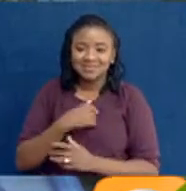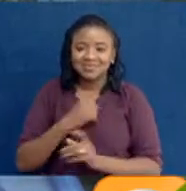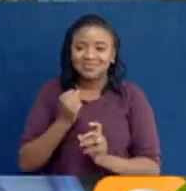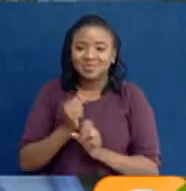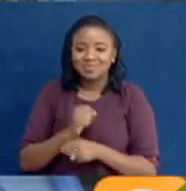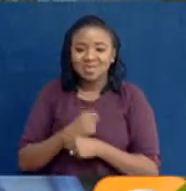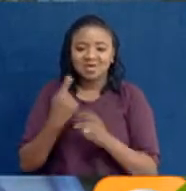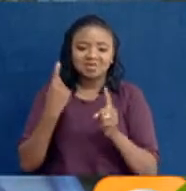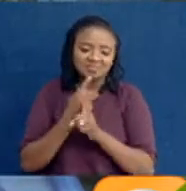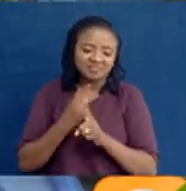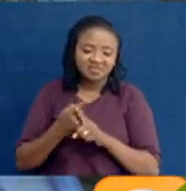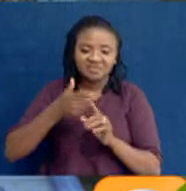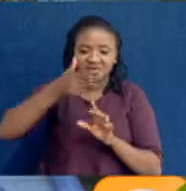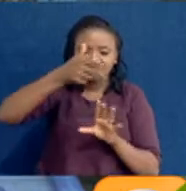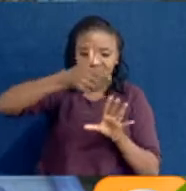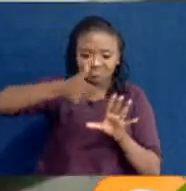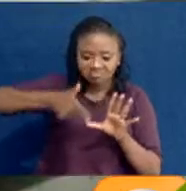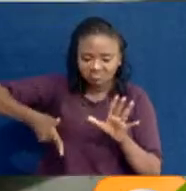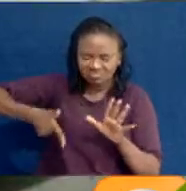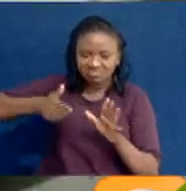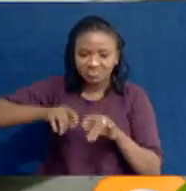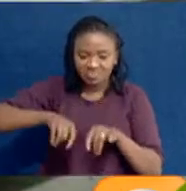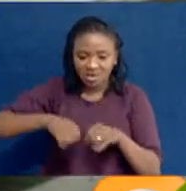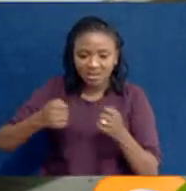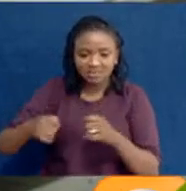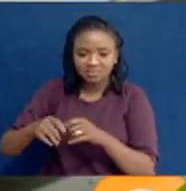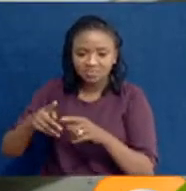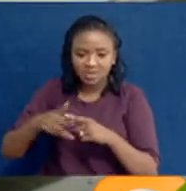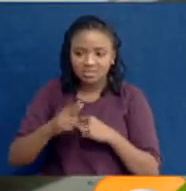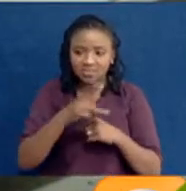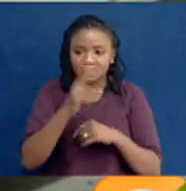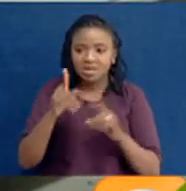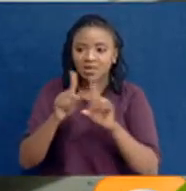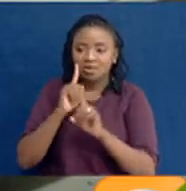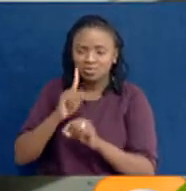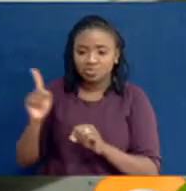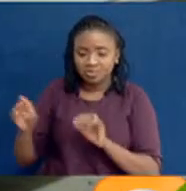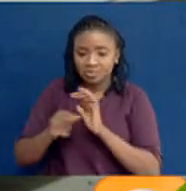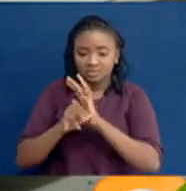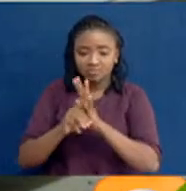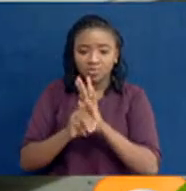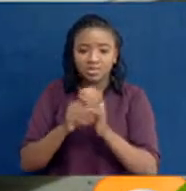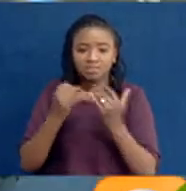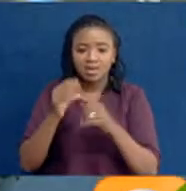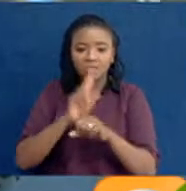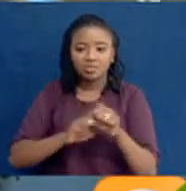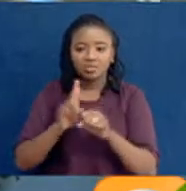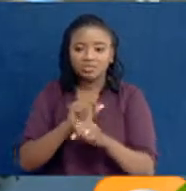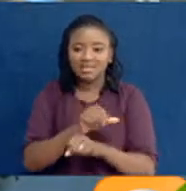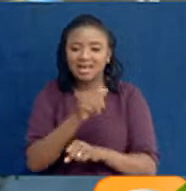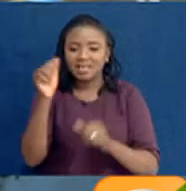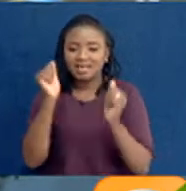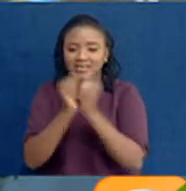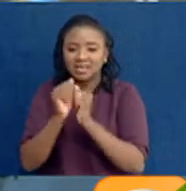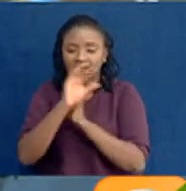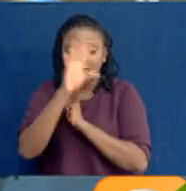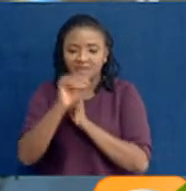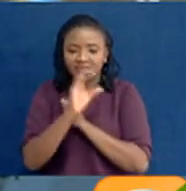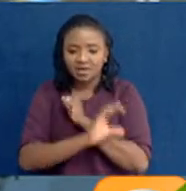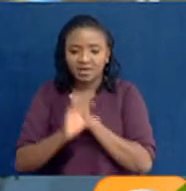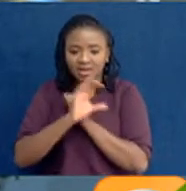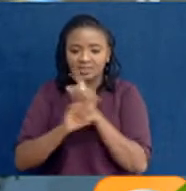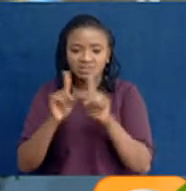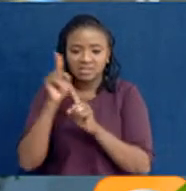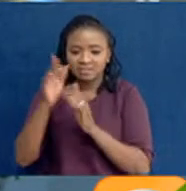cutters, we're making wood routers. The Gearbox model has now been adopted in 10 other African countries, and Dr. Gachigi looks forward